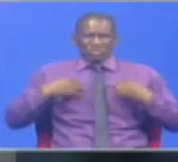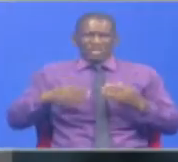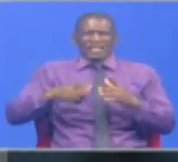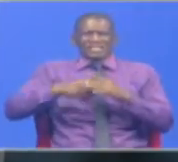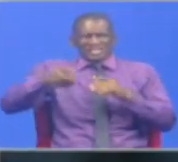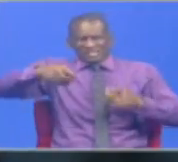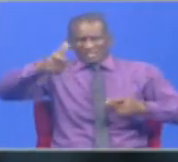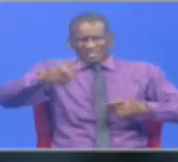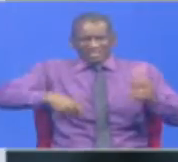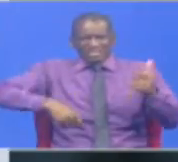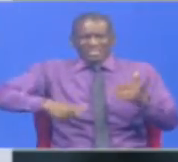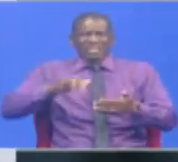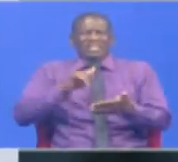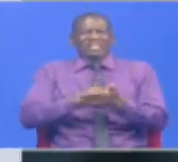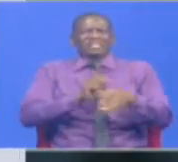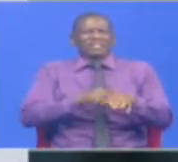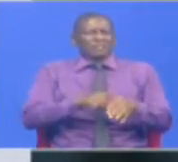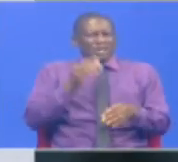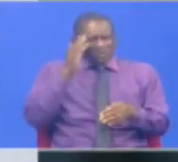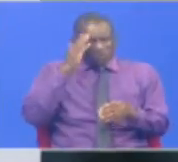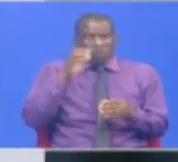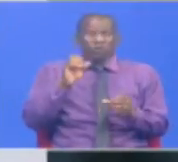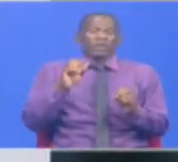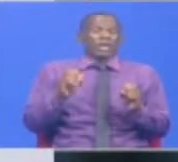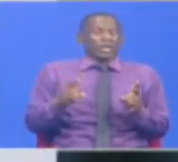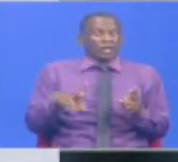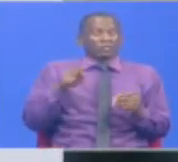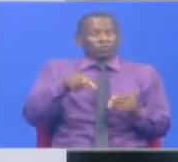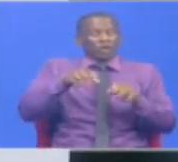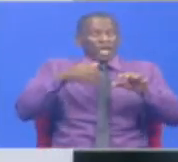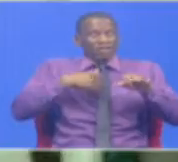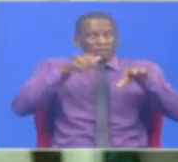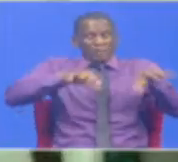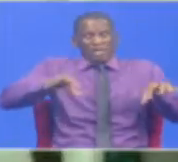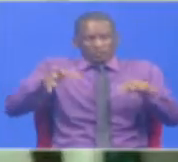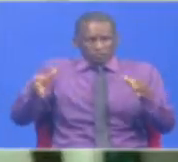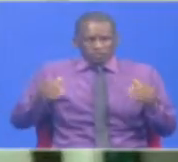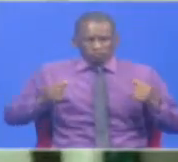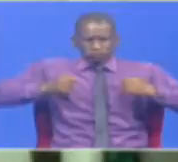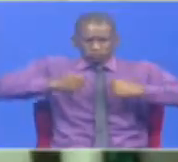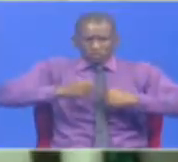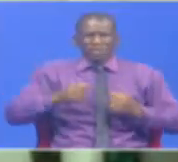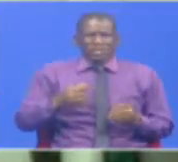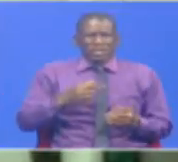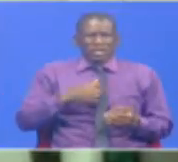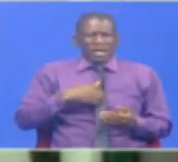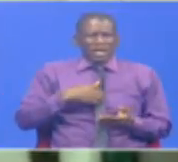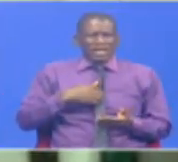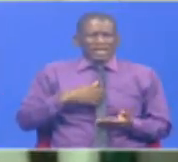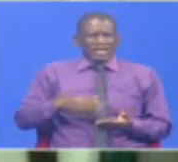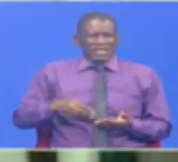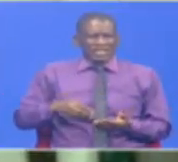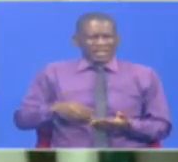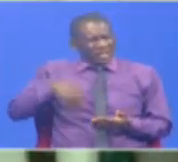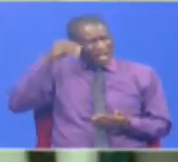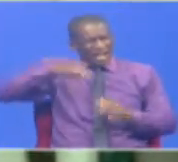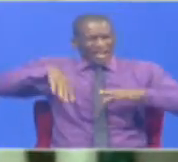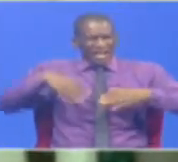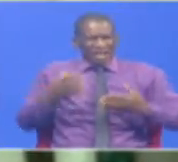that's when I realized, oh, so there's actually a market for this. I learned how to